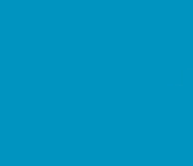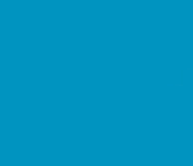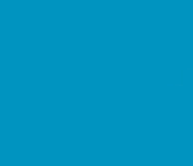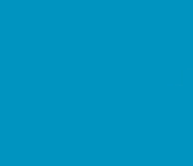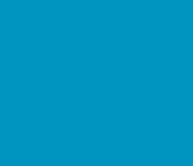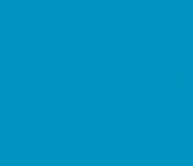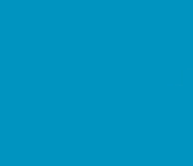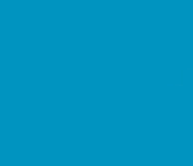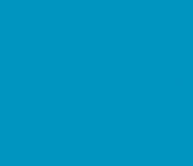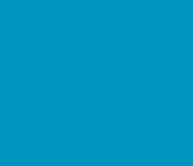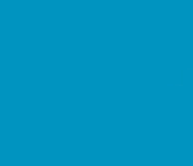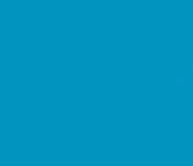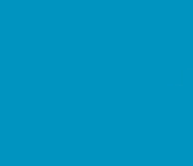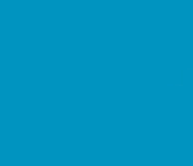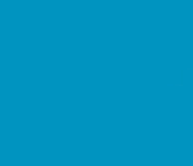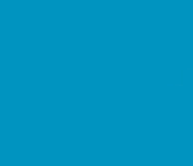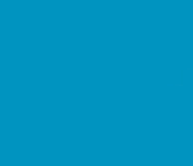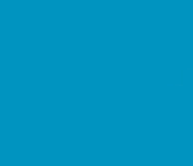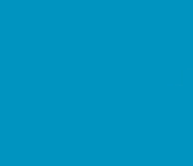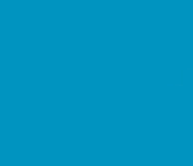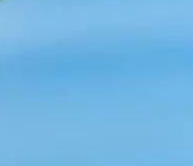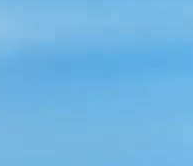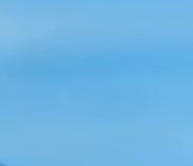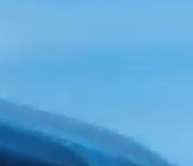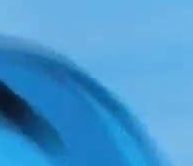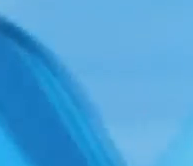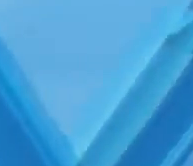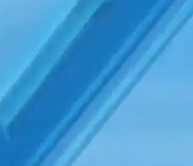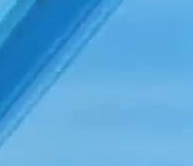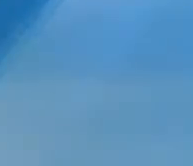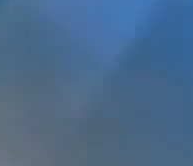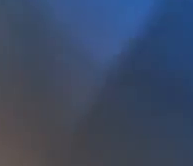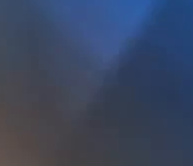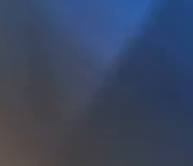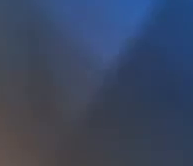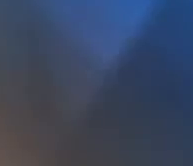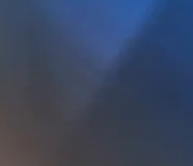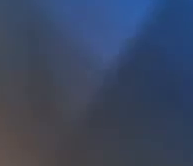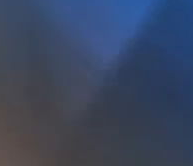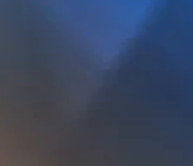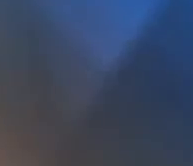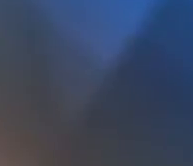dreams. You are the legend the night needs.